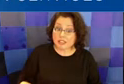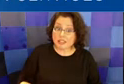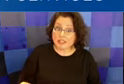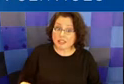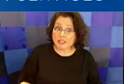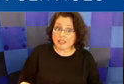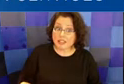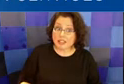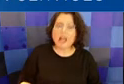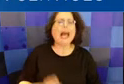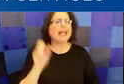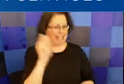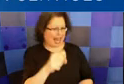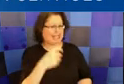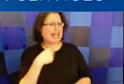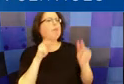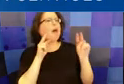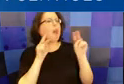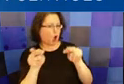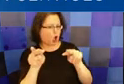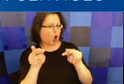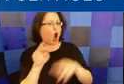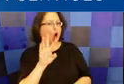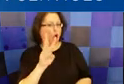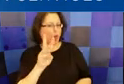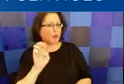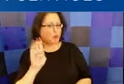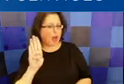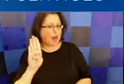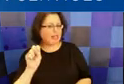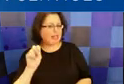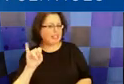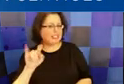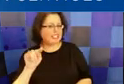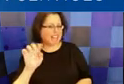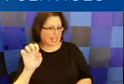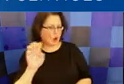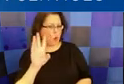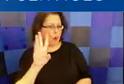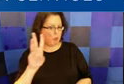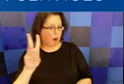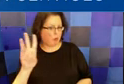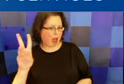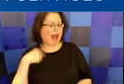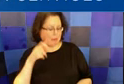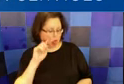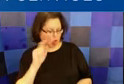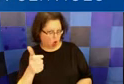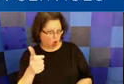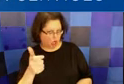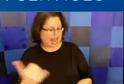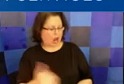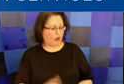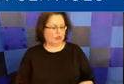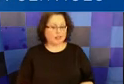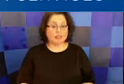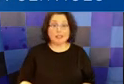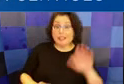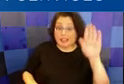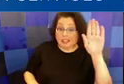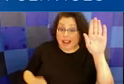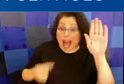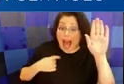Yes, I'll go look for that image on the website. Thanks. Great. I'm just going to jump in and add that I put